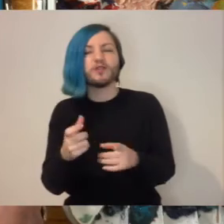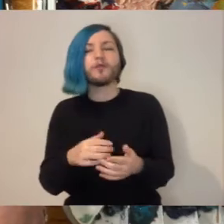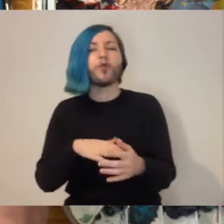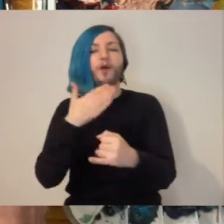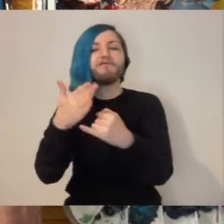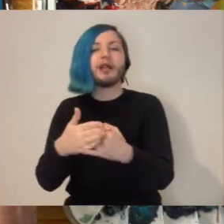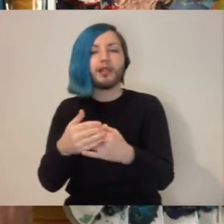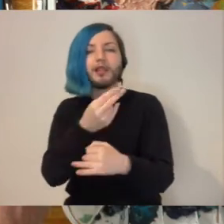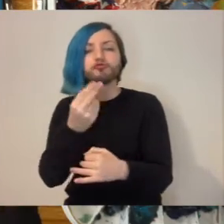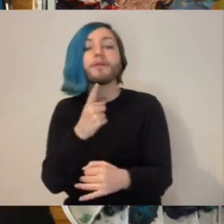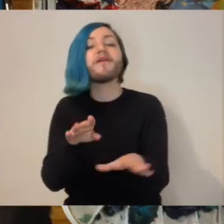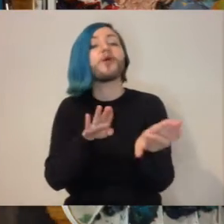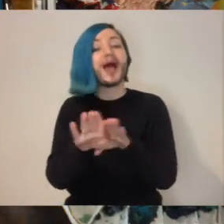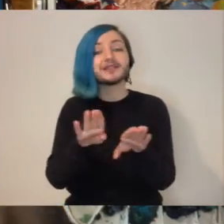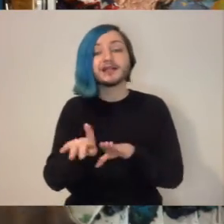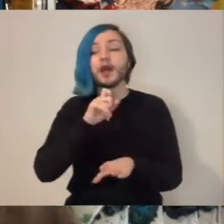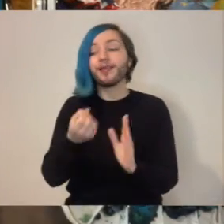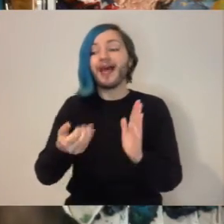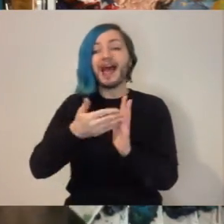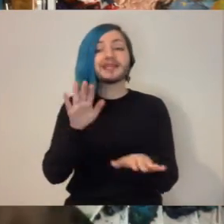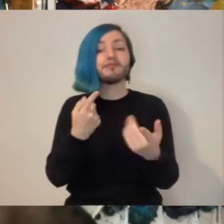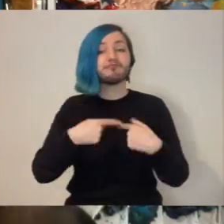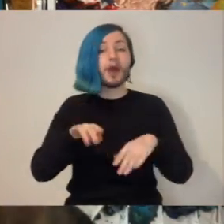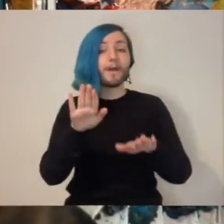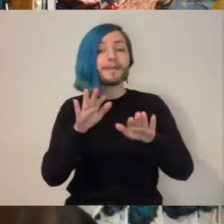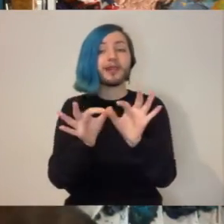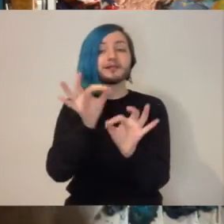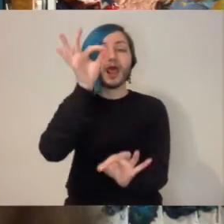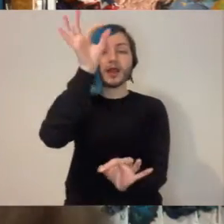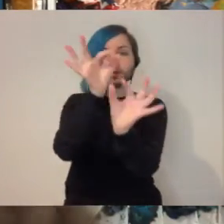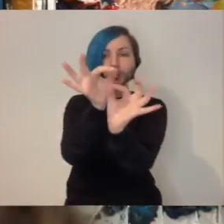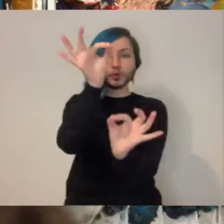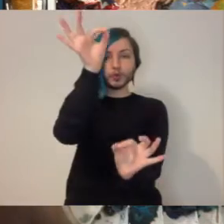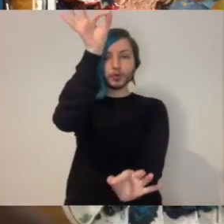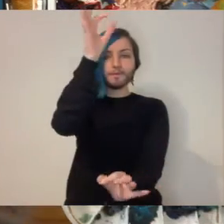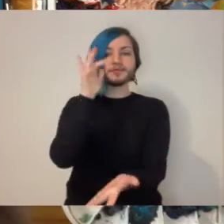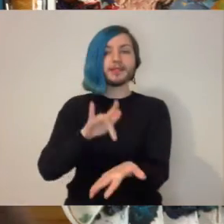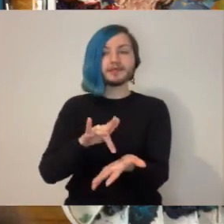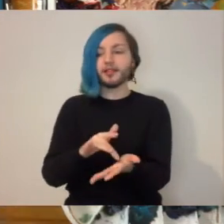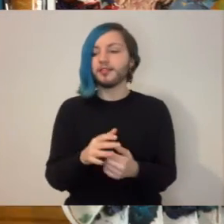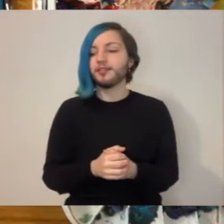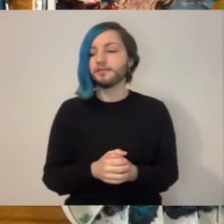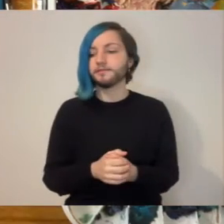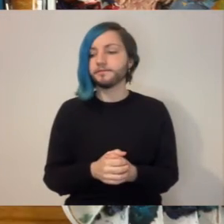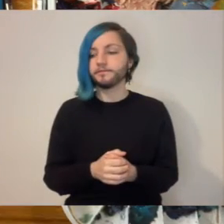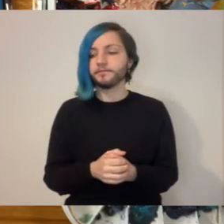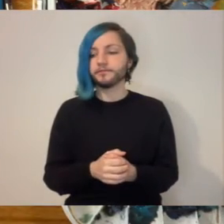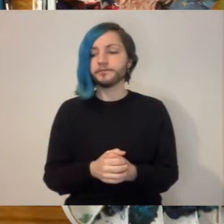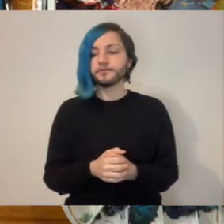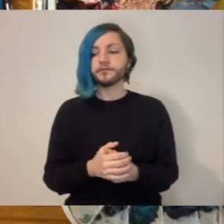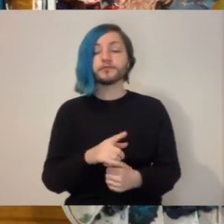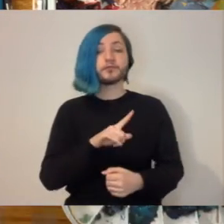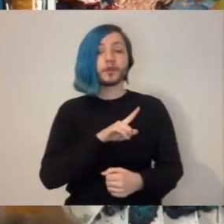might not do this on a finished drawing, but just for the exercise, I'm going to put this balance line right down the middle, okay? Nice big line,